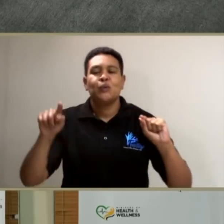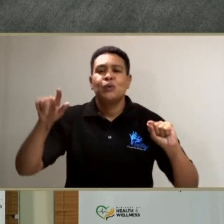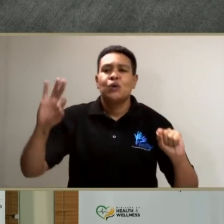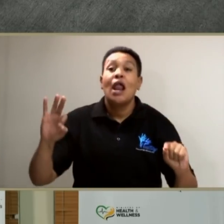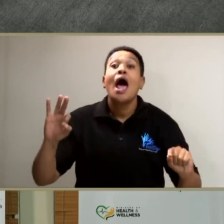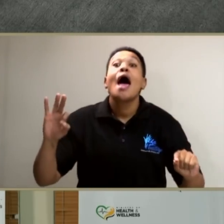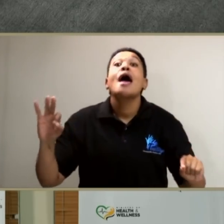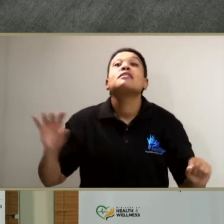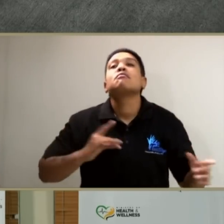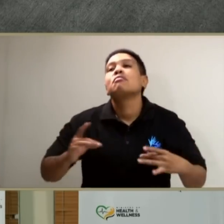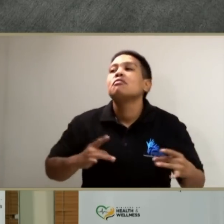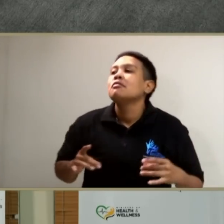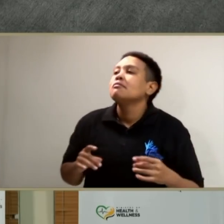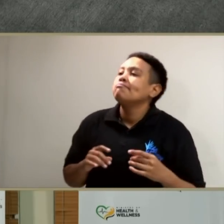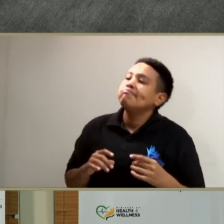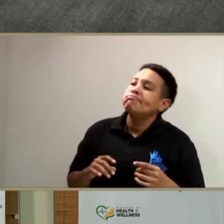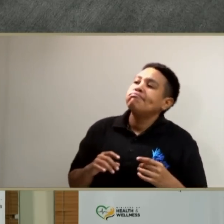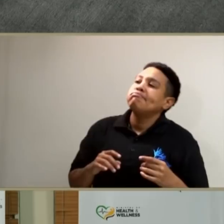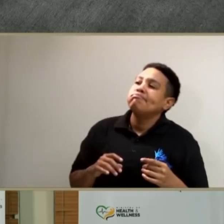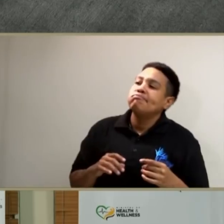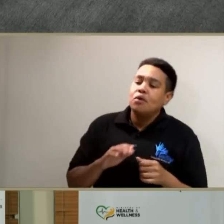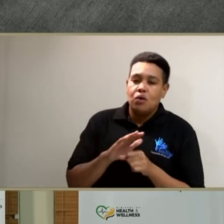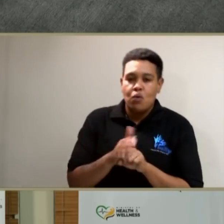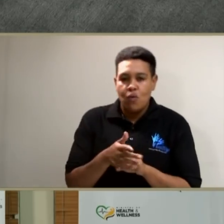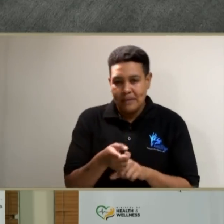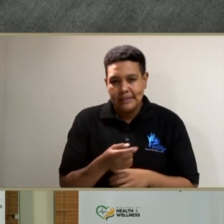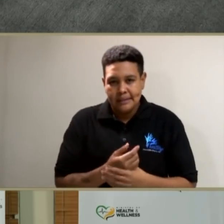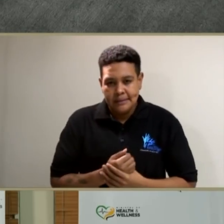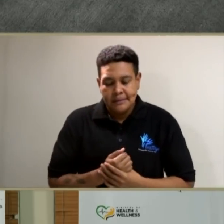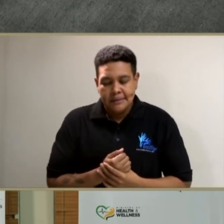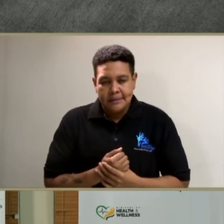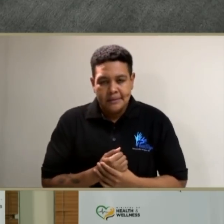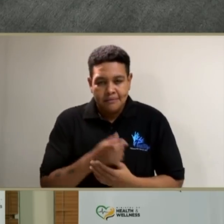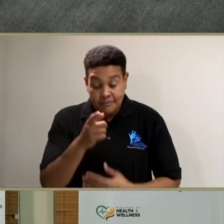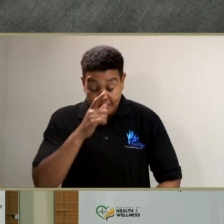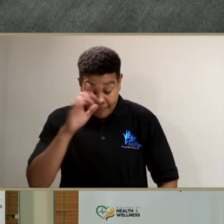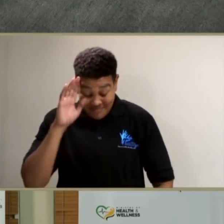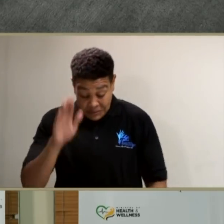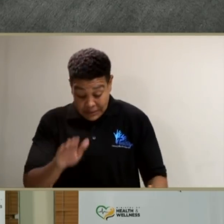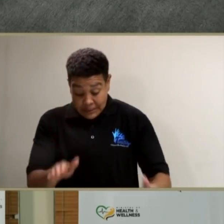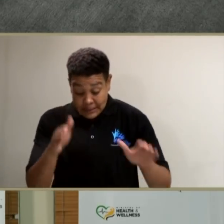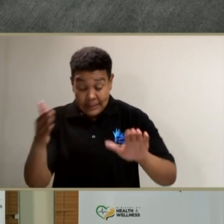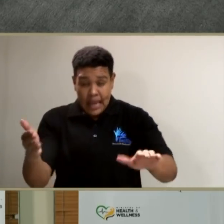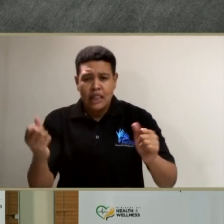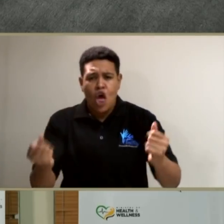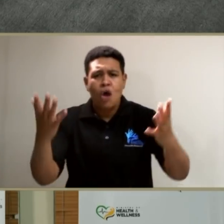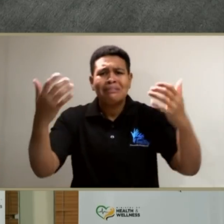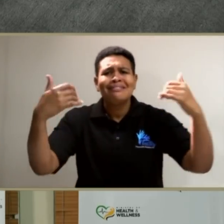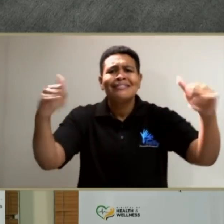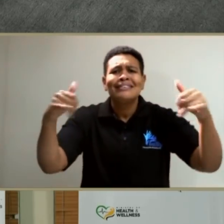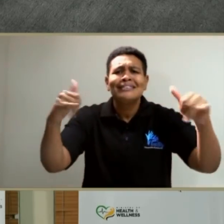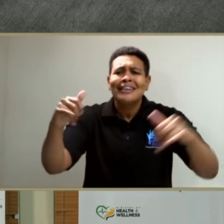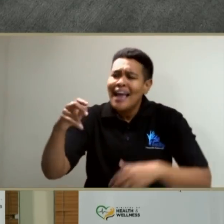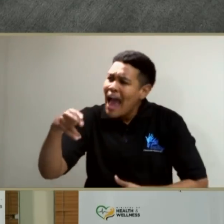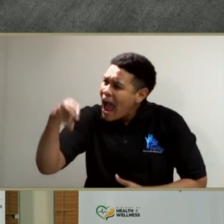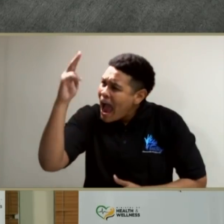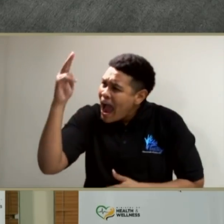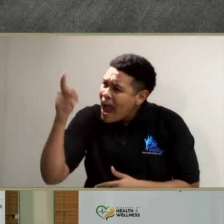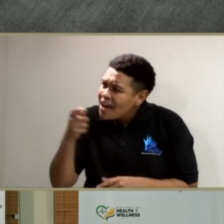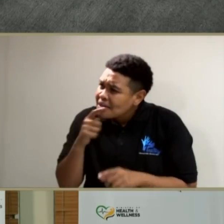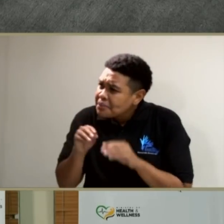with COVID. Next slide. Our case fatality is still highest in the